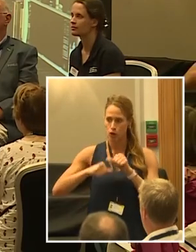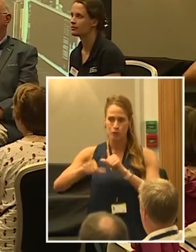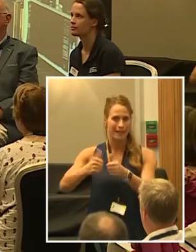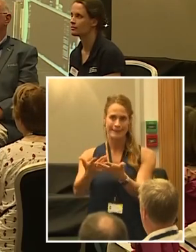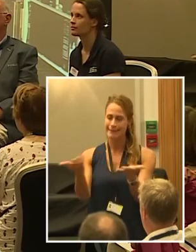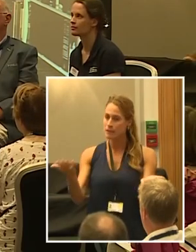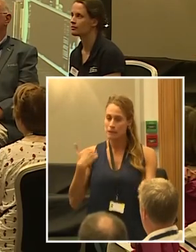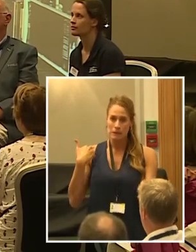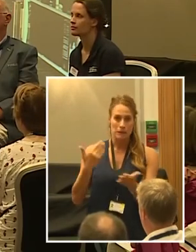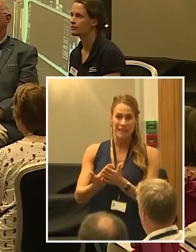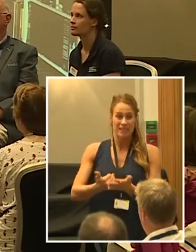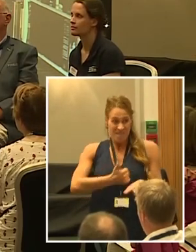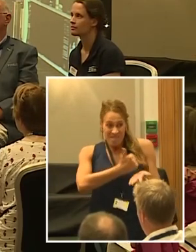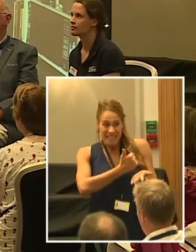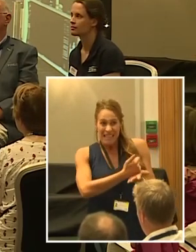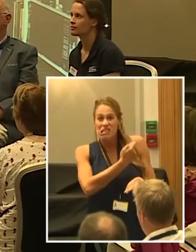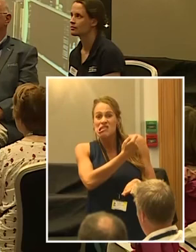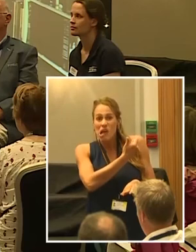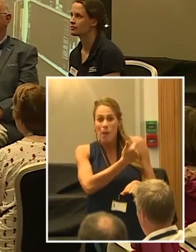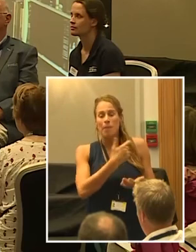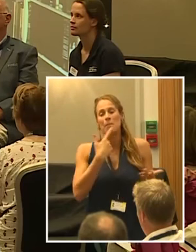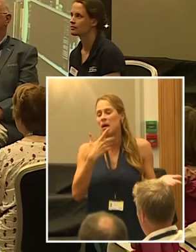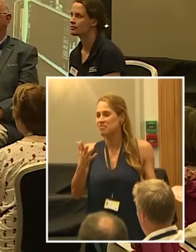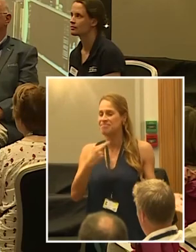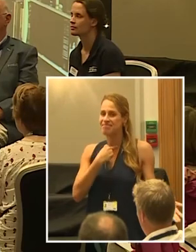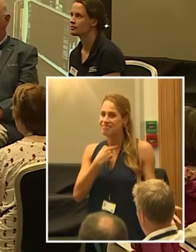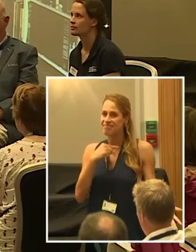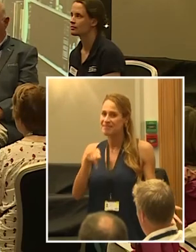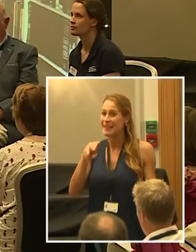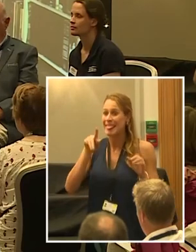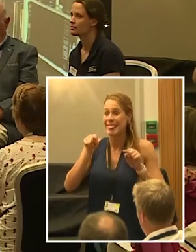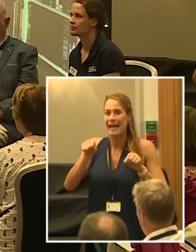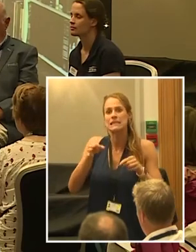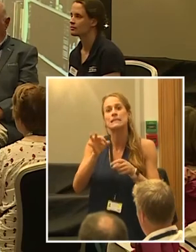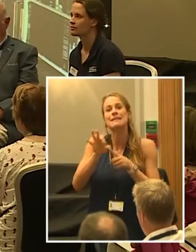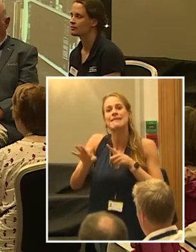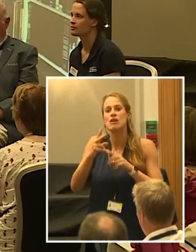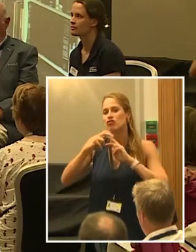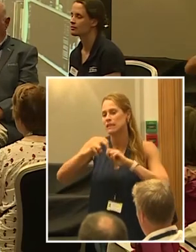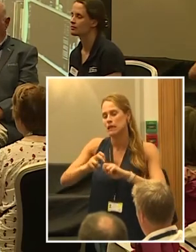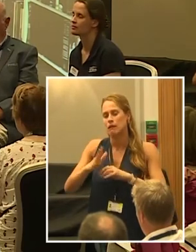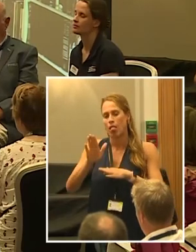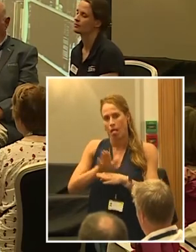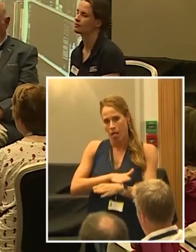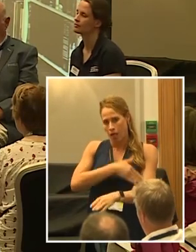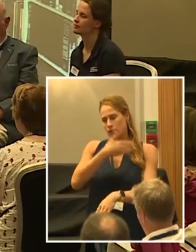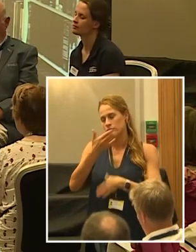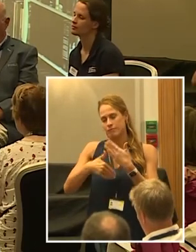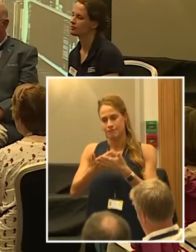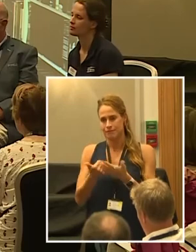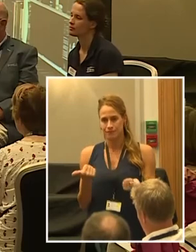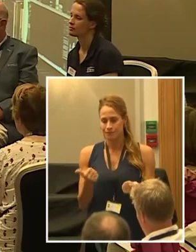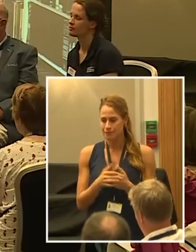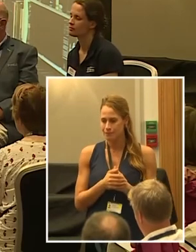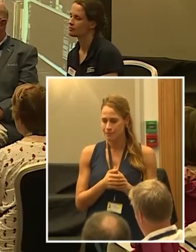it's not moving as quickly as the rest of us would like. The other issue here is that in a retinal